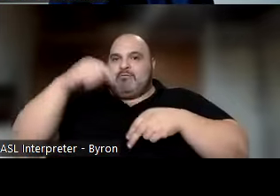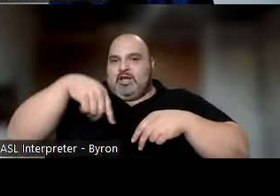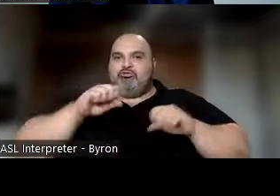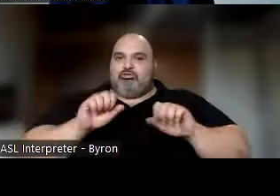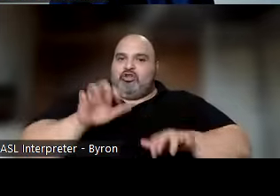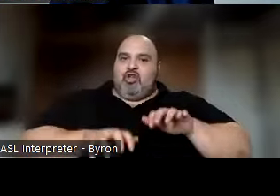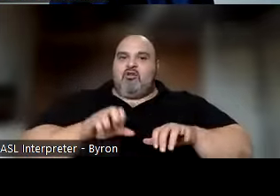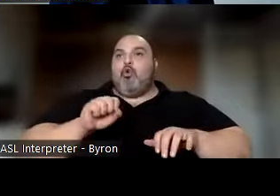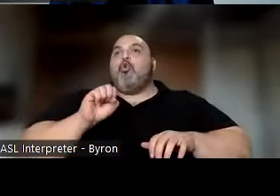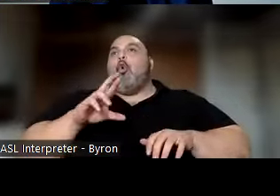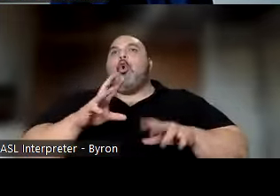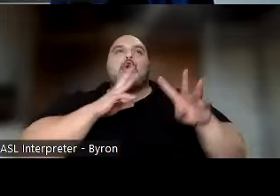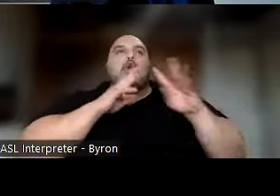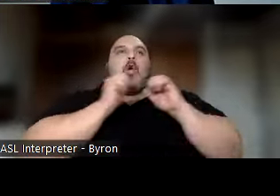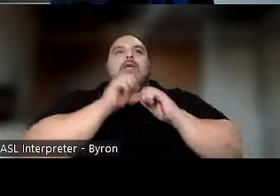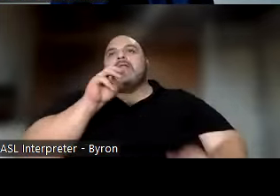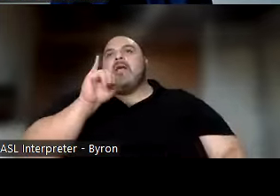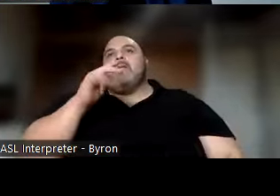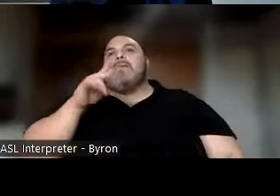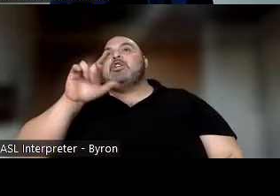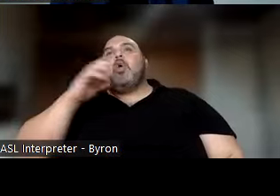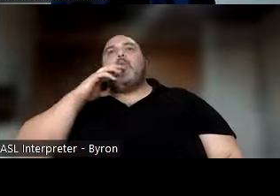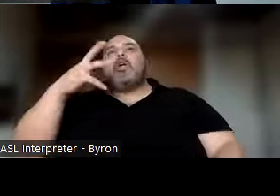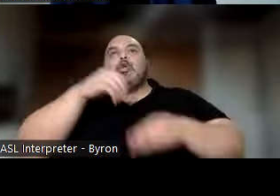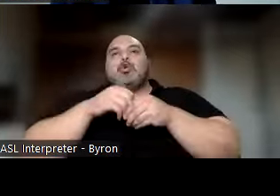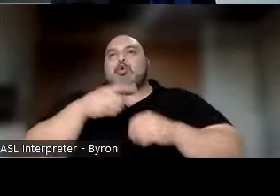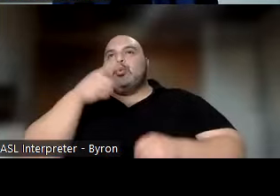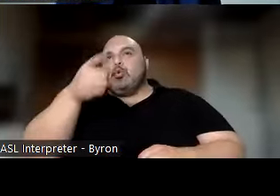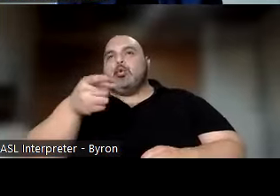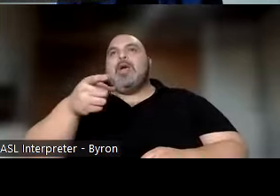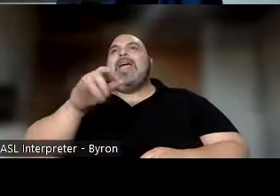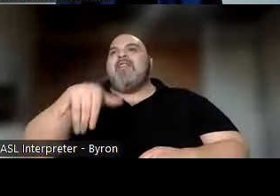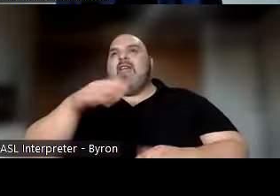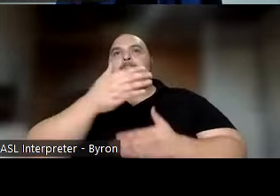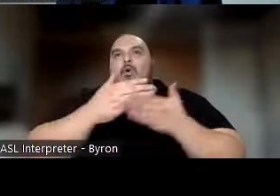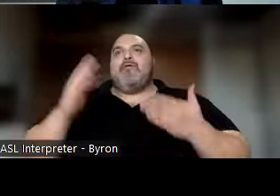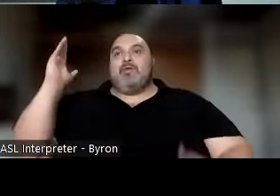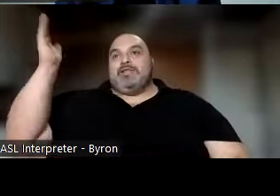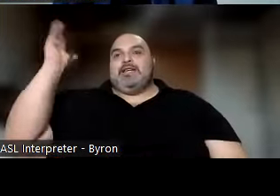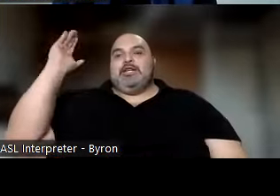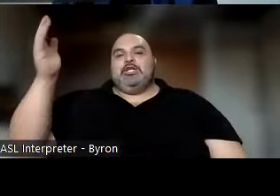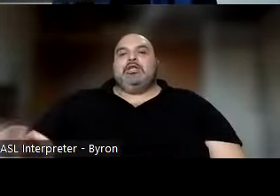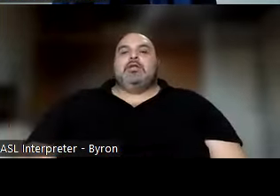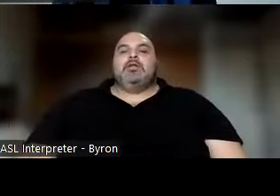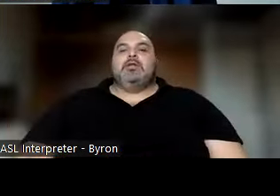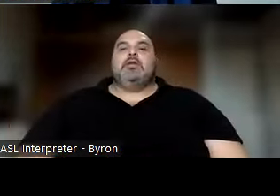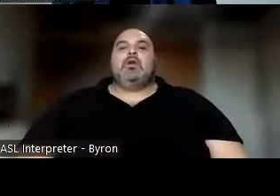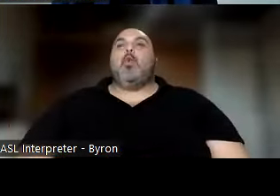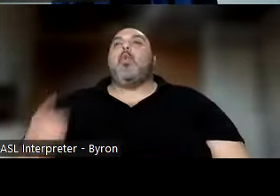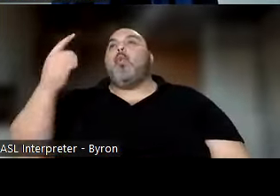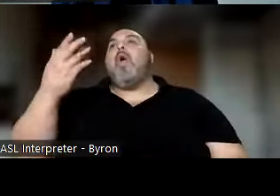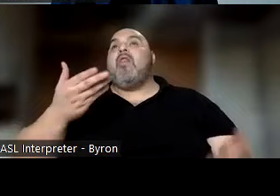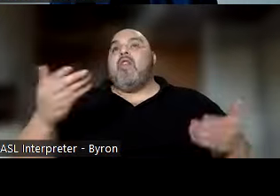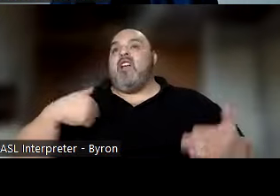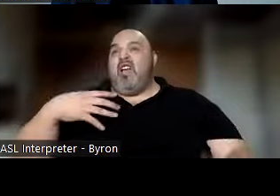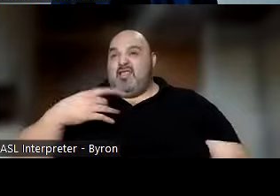or separately talk to Michelle and we can include you in that part of the presentation. One of the things that I really like